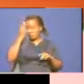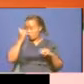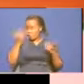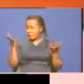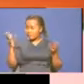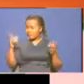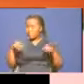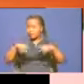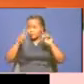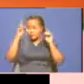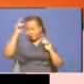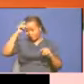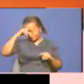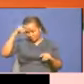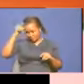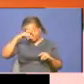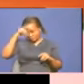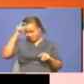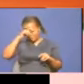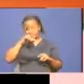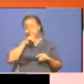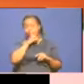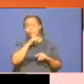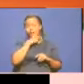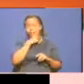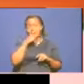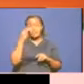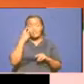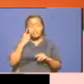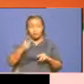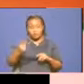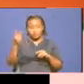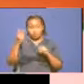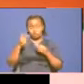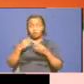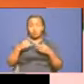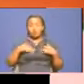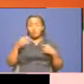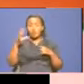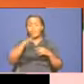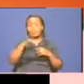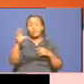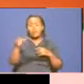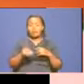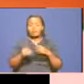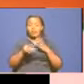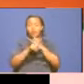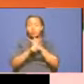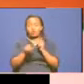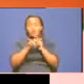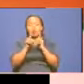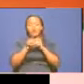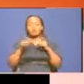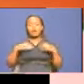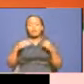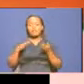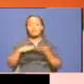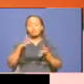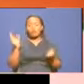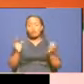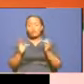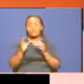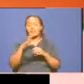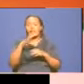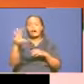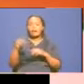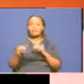man. His vision was to have the African Association of Nephrology opening up collaborations between the African countries